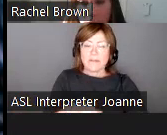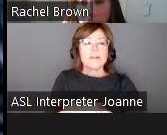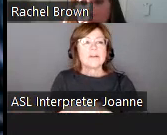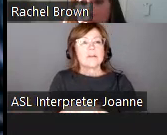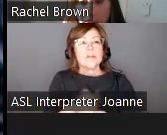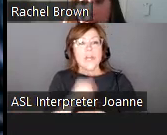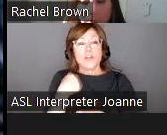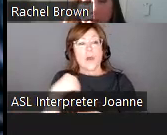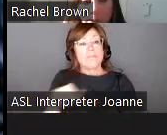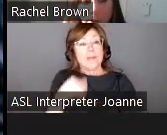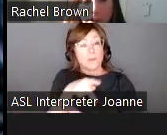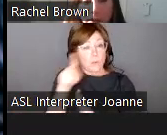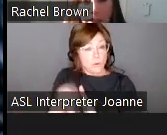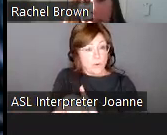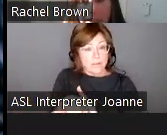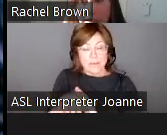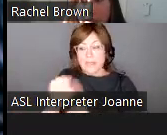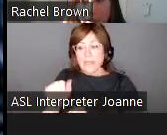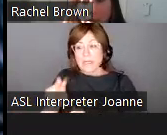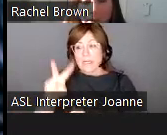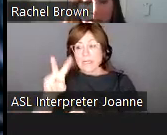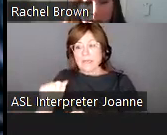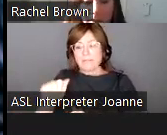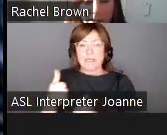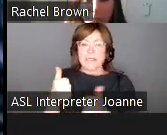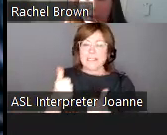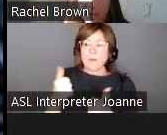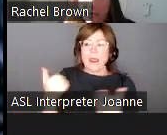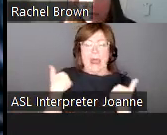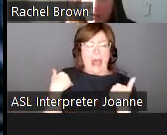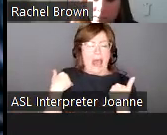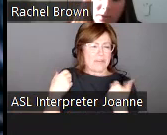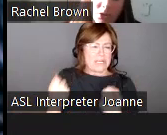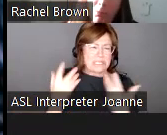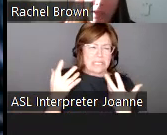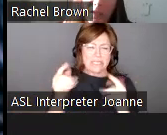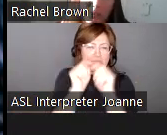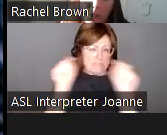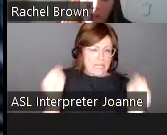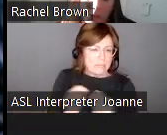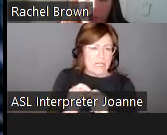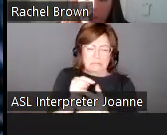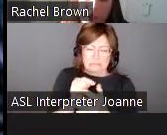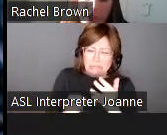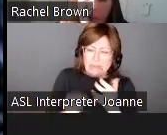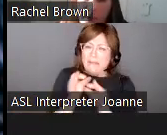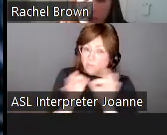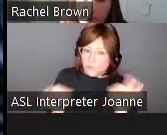other programs, that Canva is really great and easy. There are a ton of templates. There are so many different